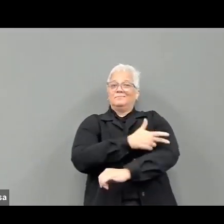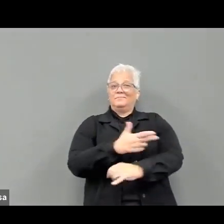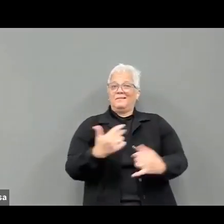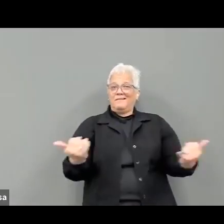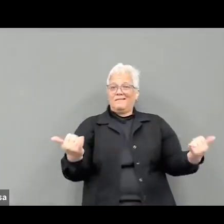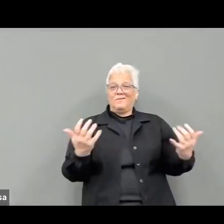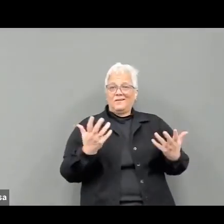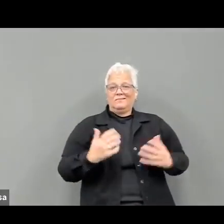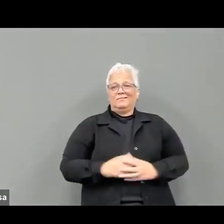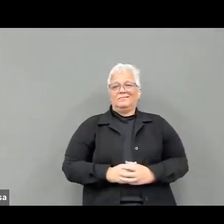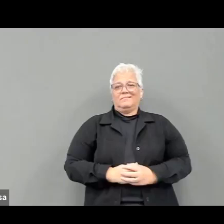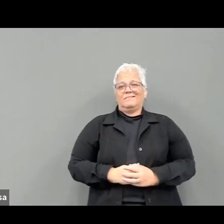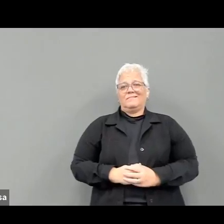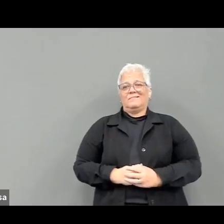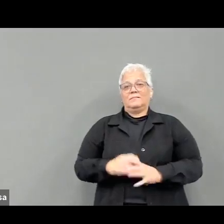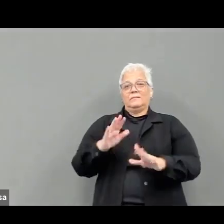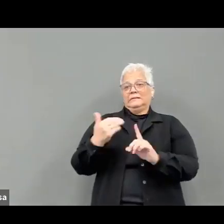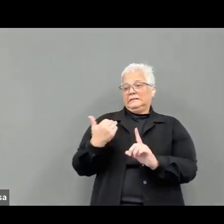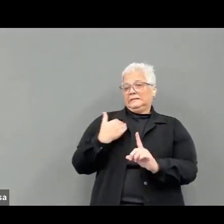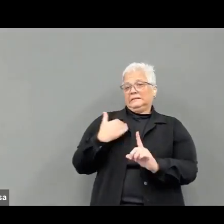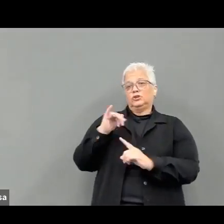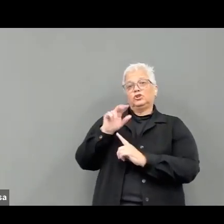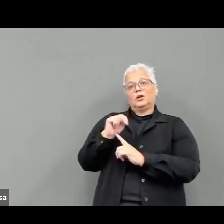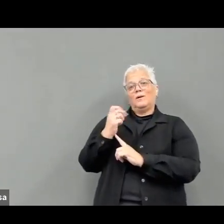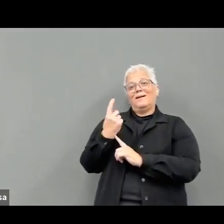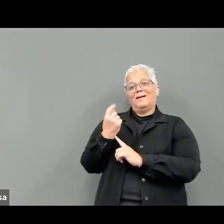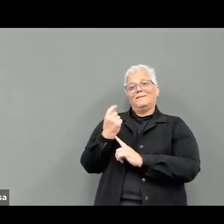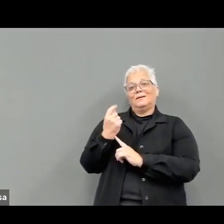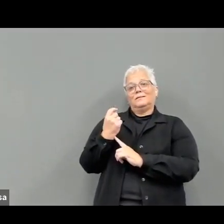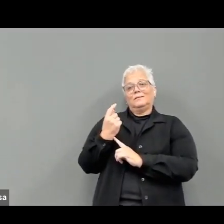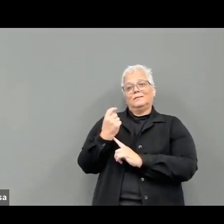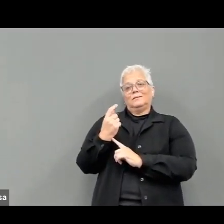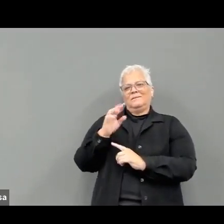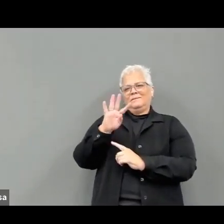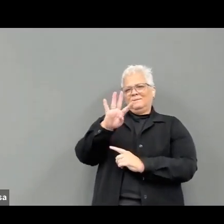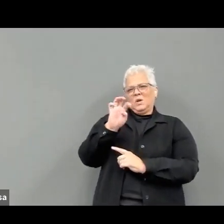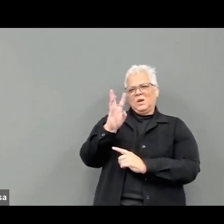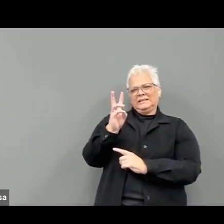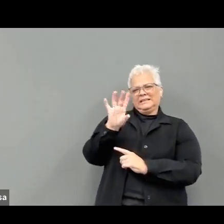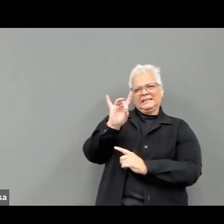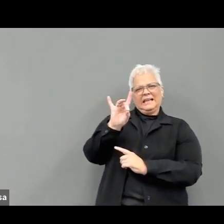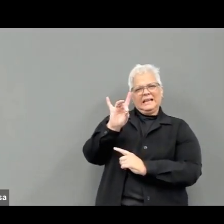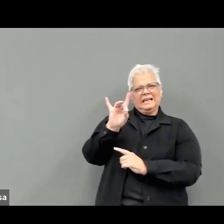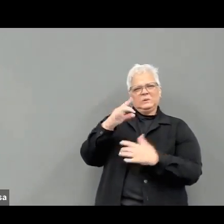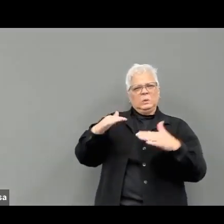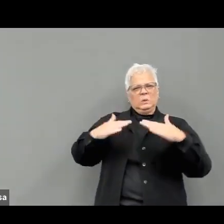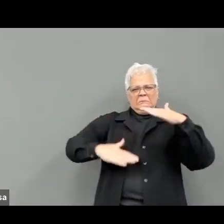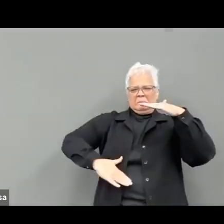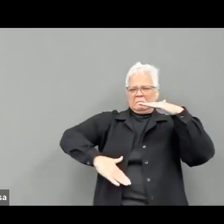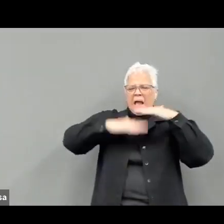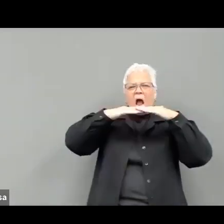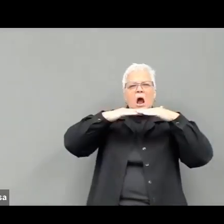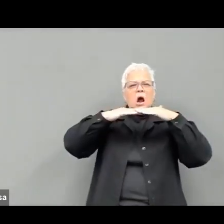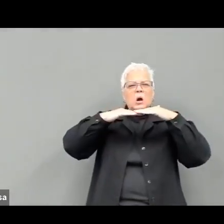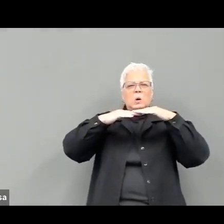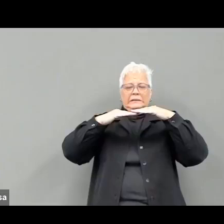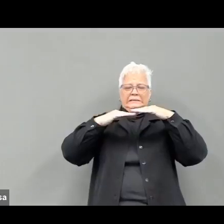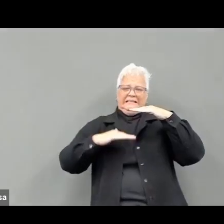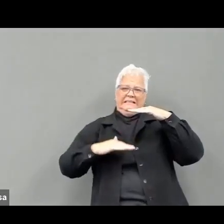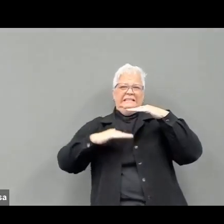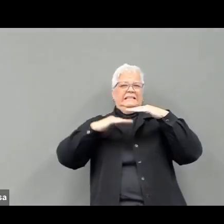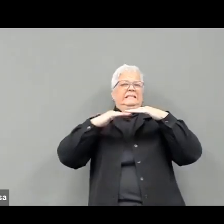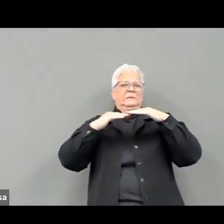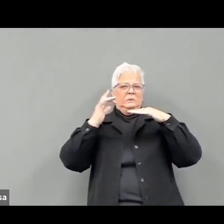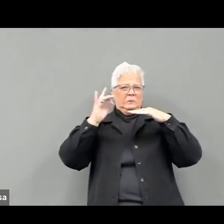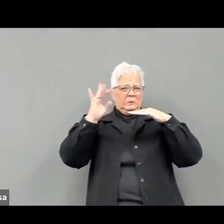January 11th at 468. And as of Tuesday, we were down to 267. So we're